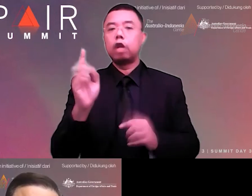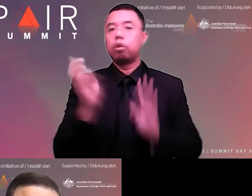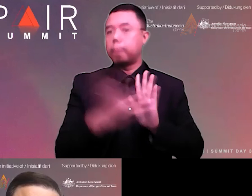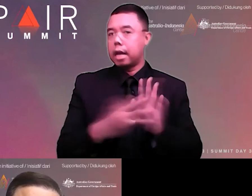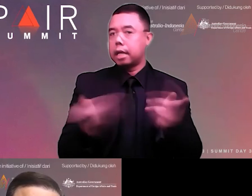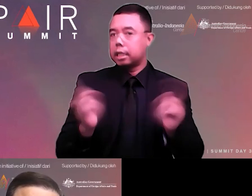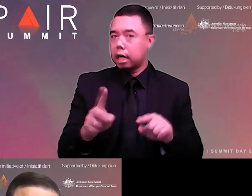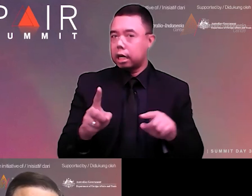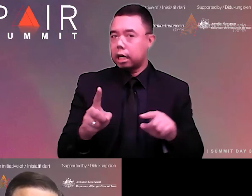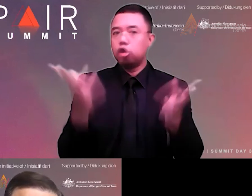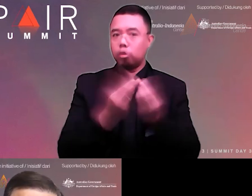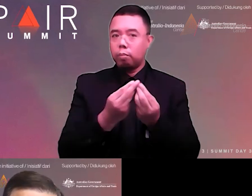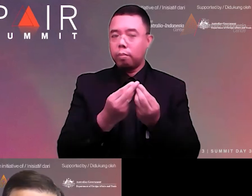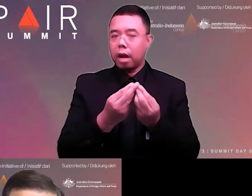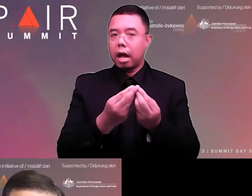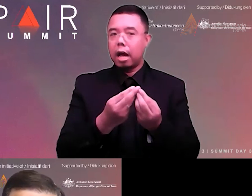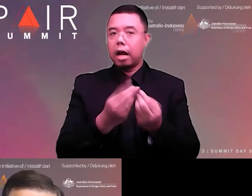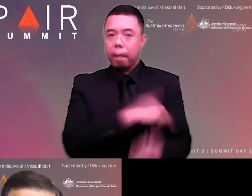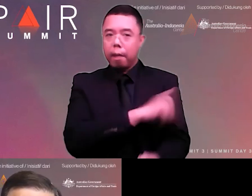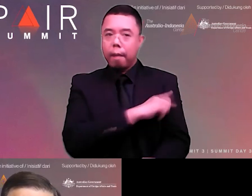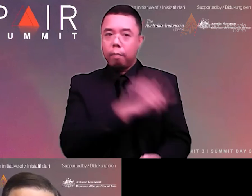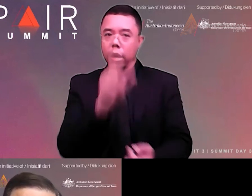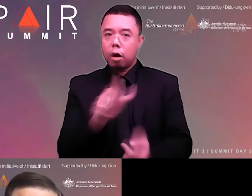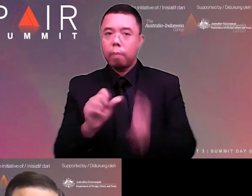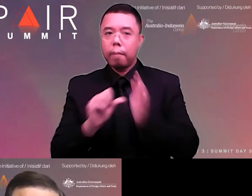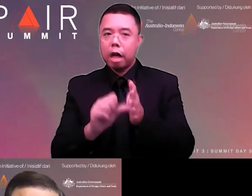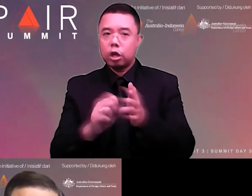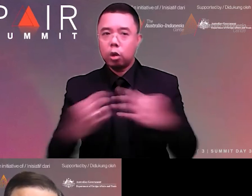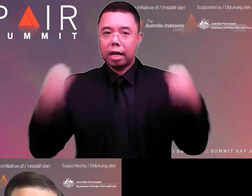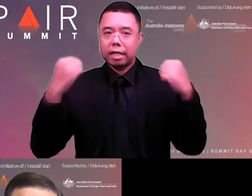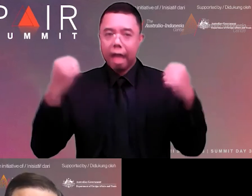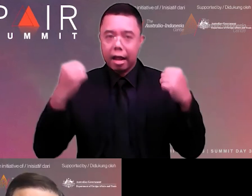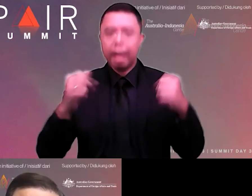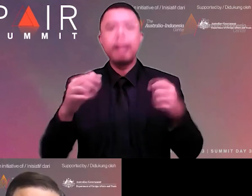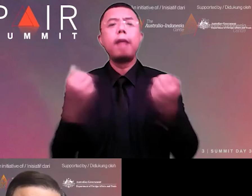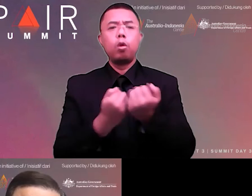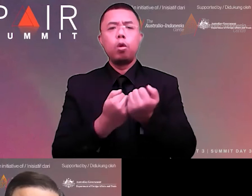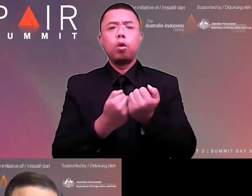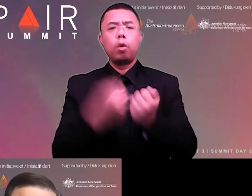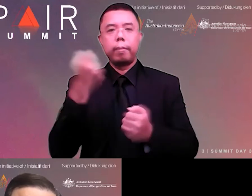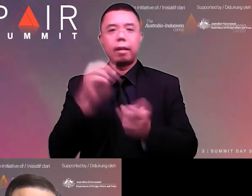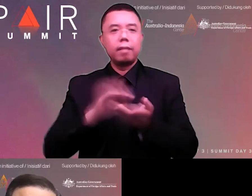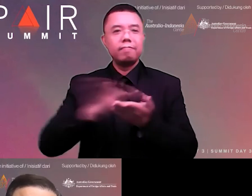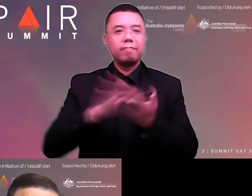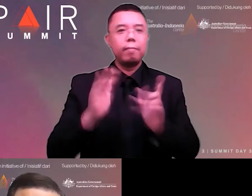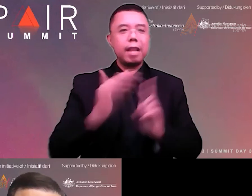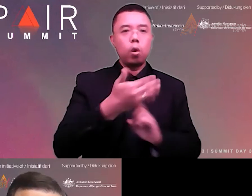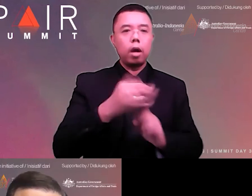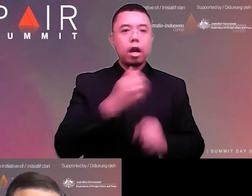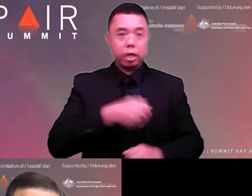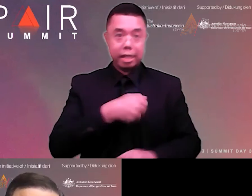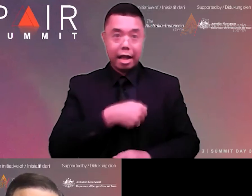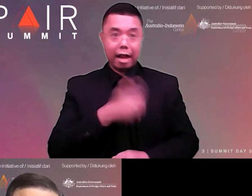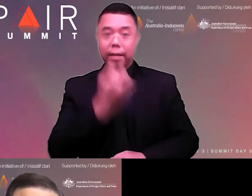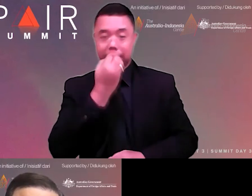support the government to shape social protection. So I won't go through the model in any detail, but the red line, this is the